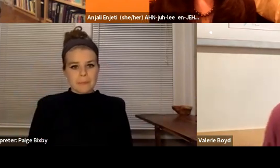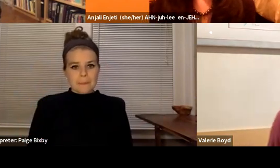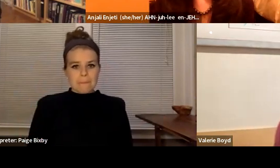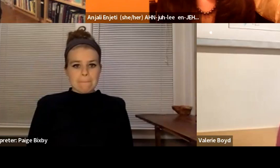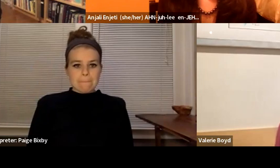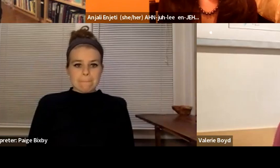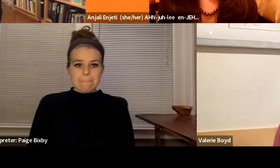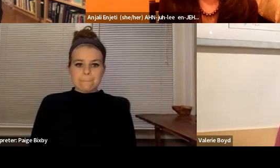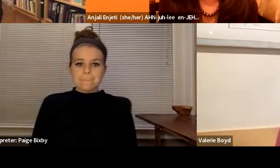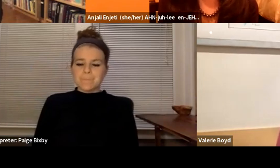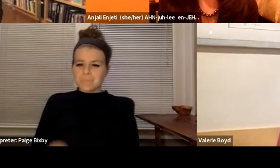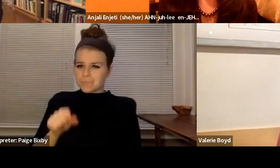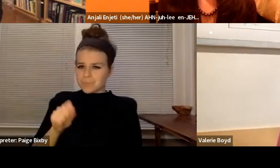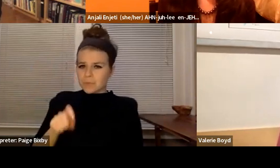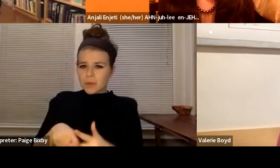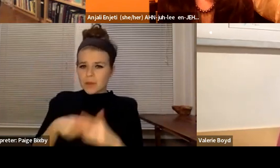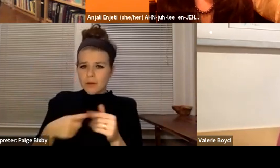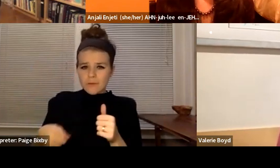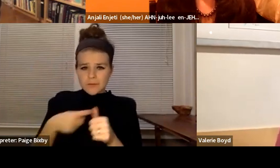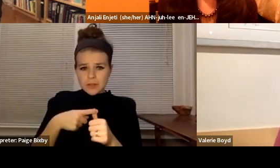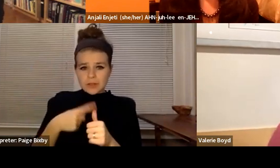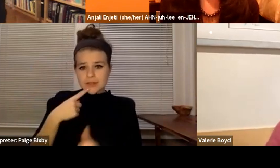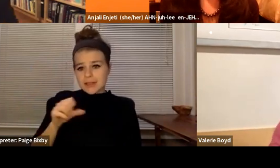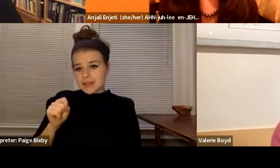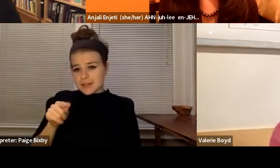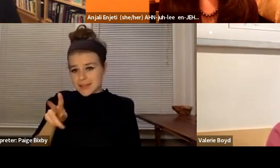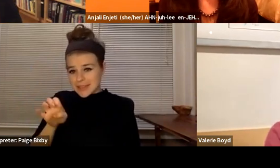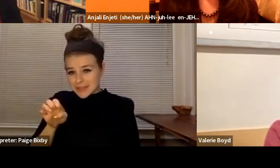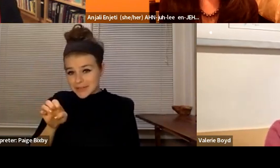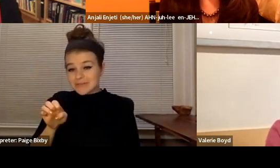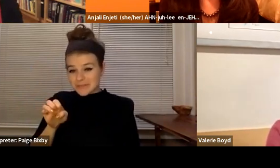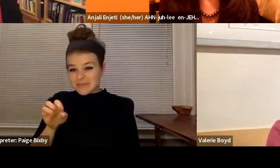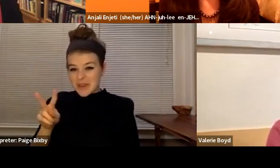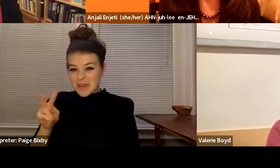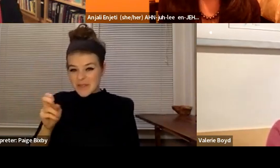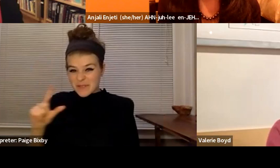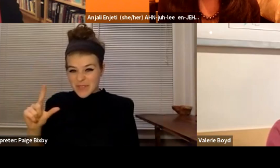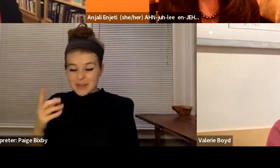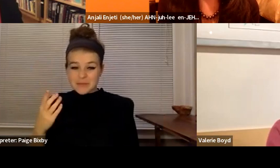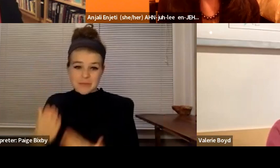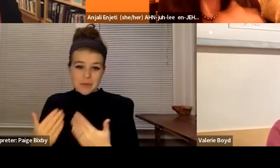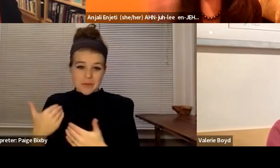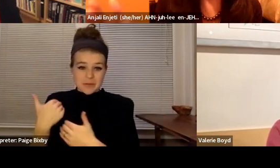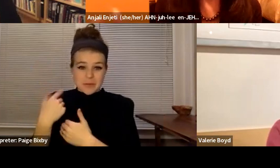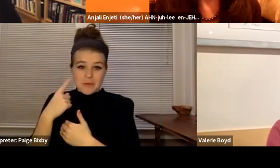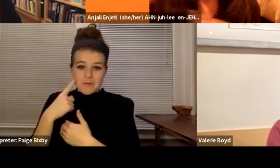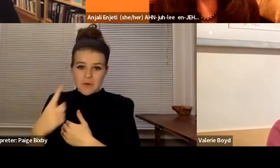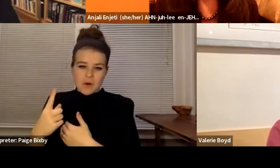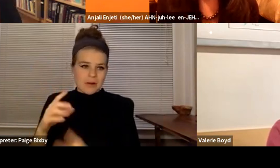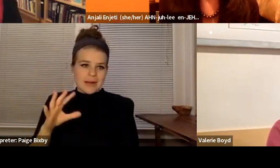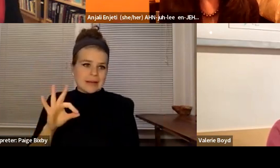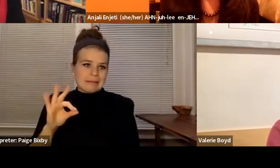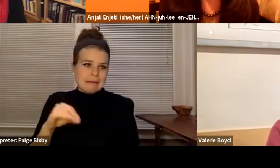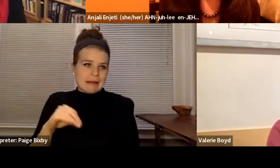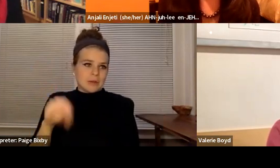And I want to start out, first of all, saying, Steve, that Val is probably responsible for like 90% of